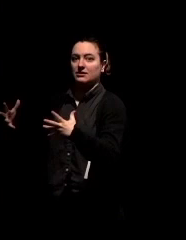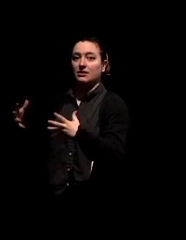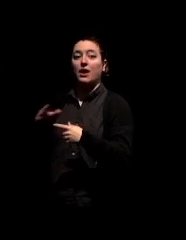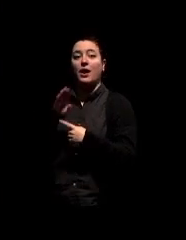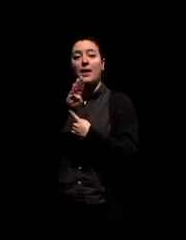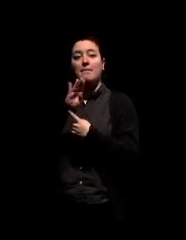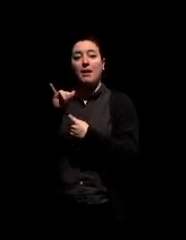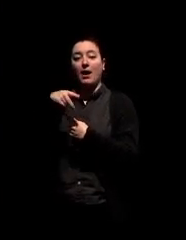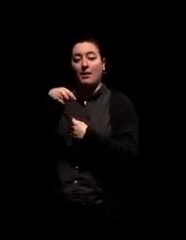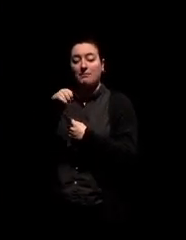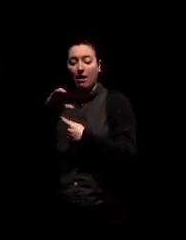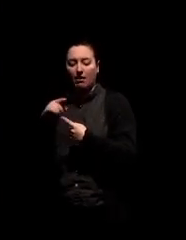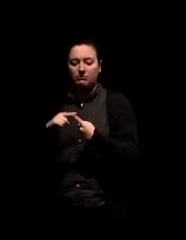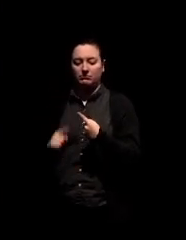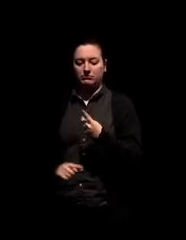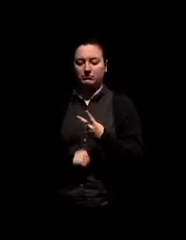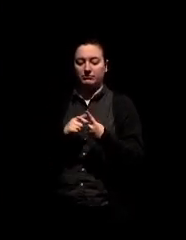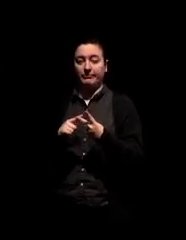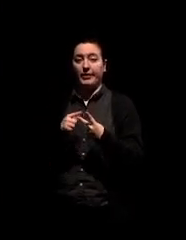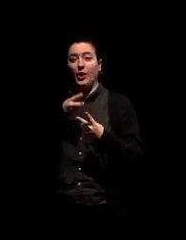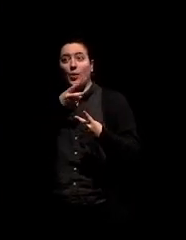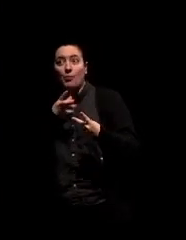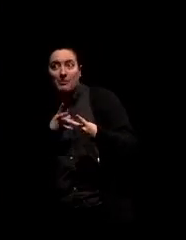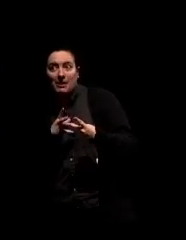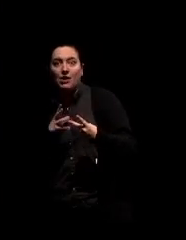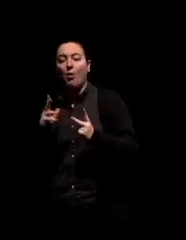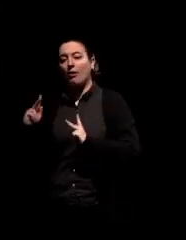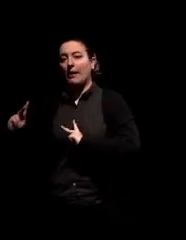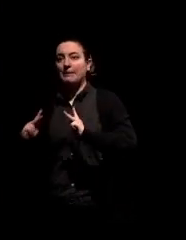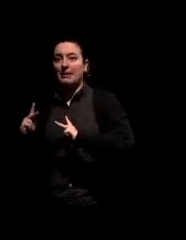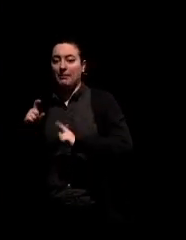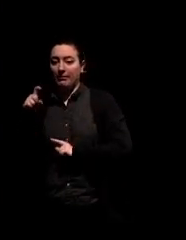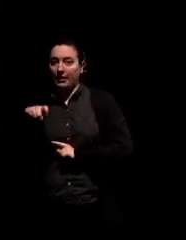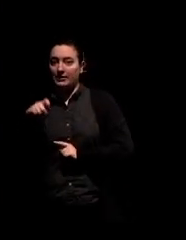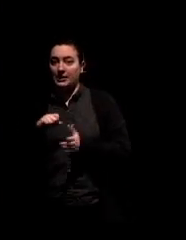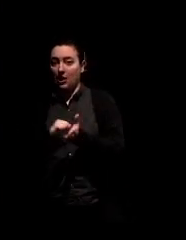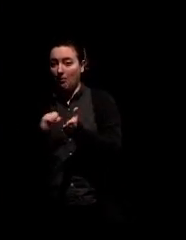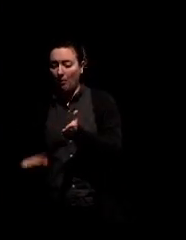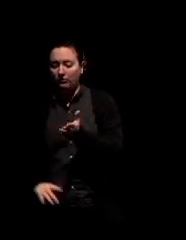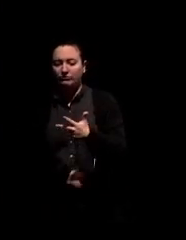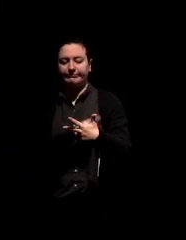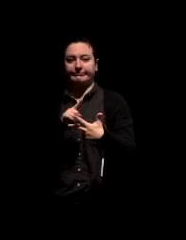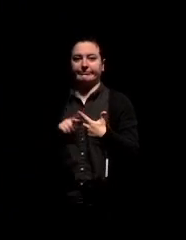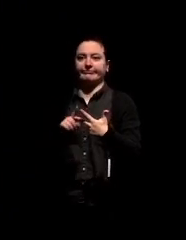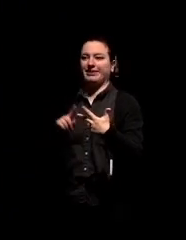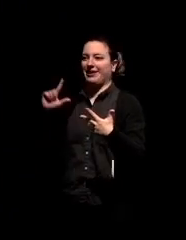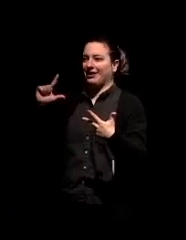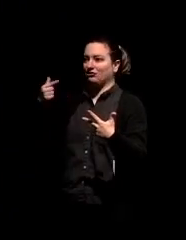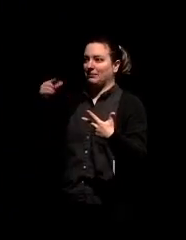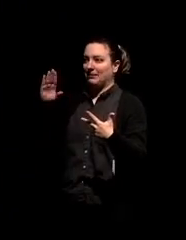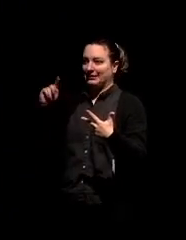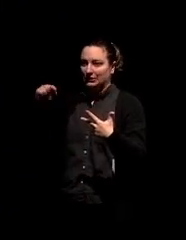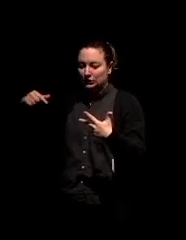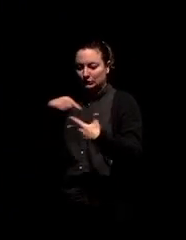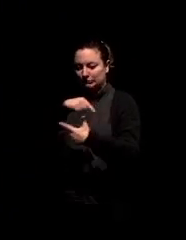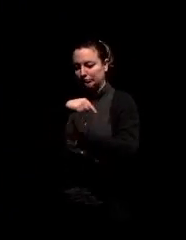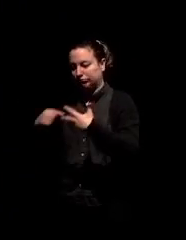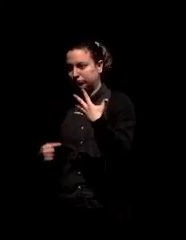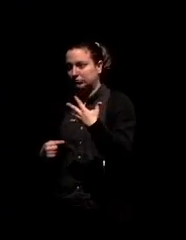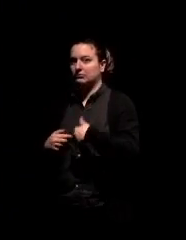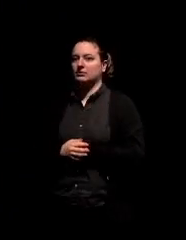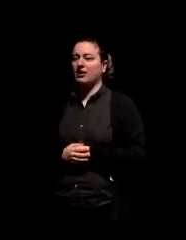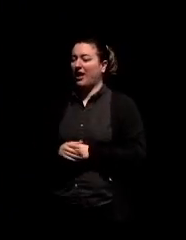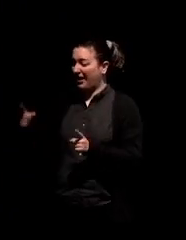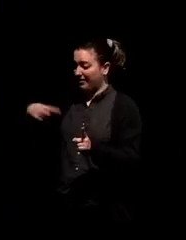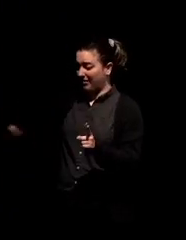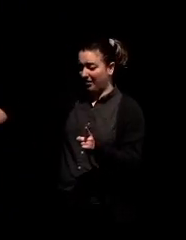may and people who may be seeking abortions, and anti-LGBTQ legislation. So these are just a few things, and these are all